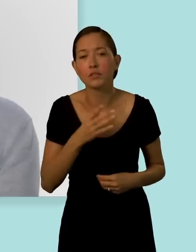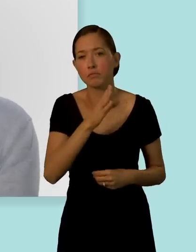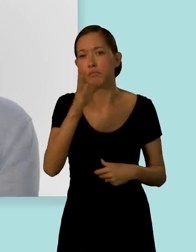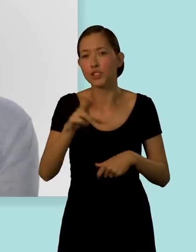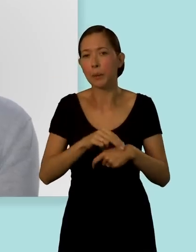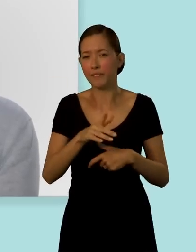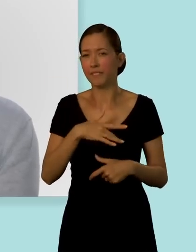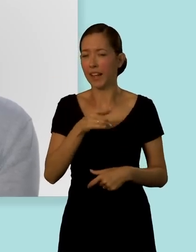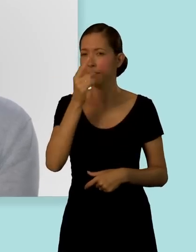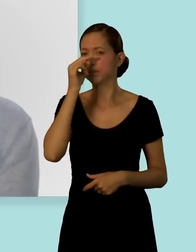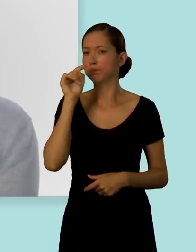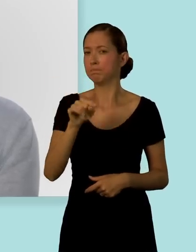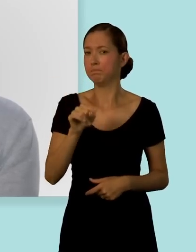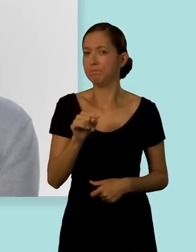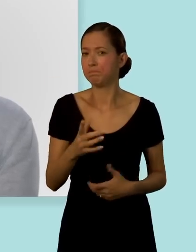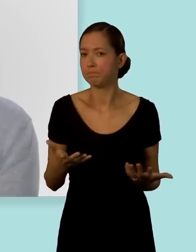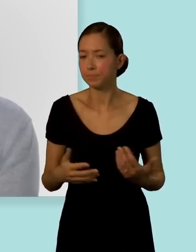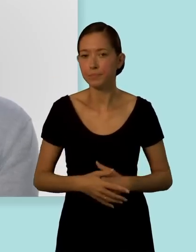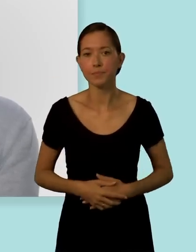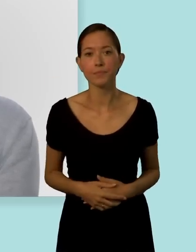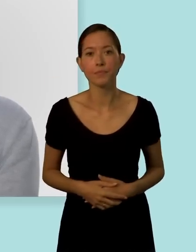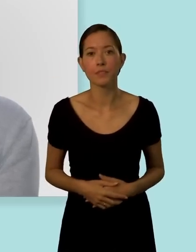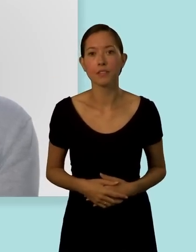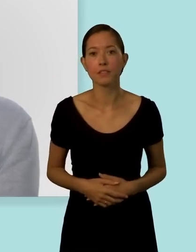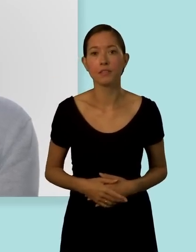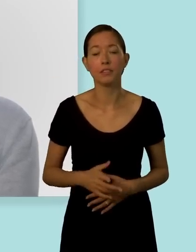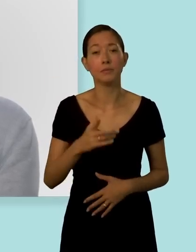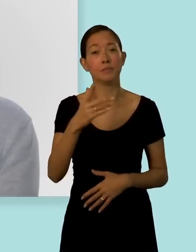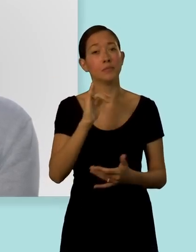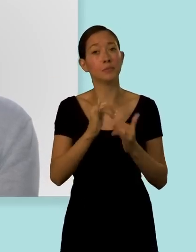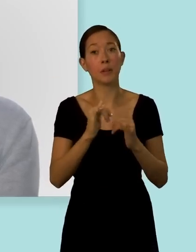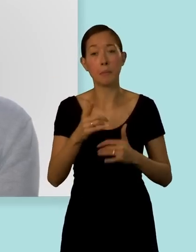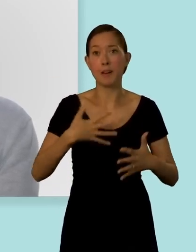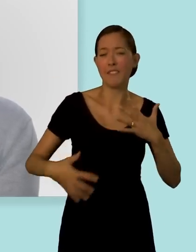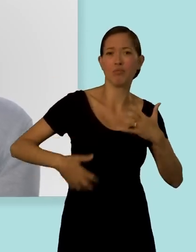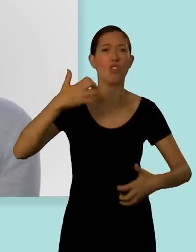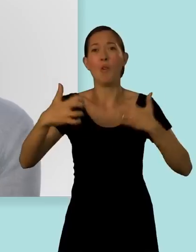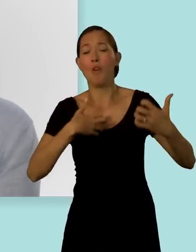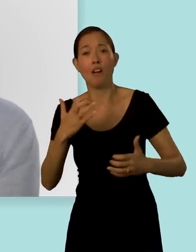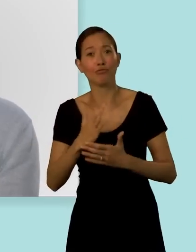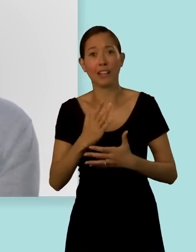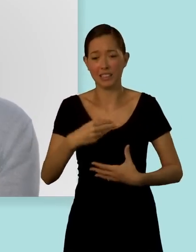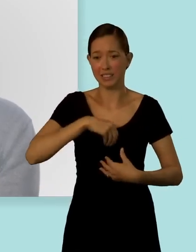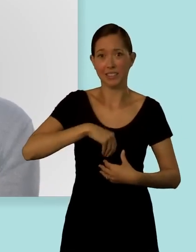or discomfort due to constipation or an infection. See your GP if you suspect this might be the